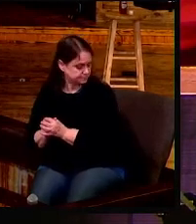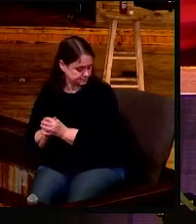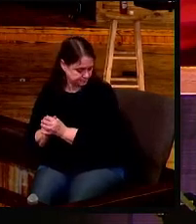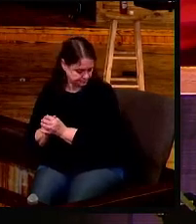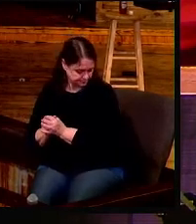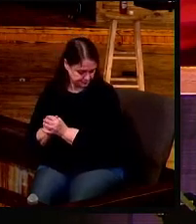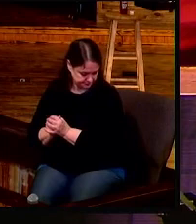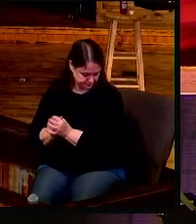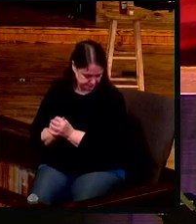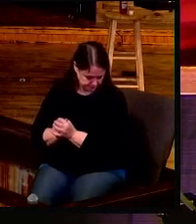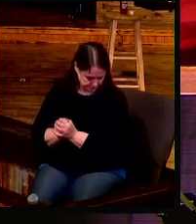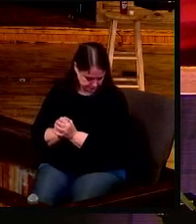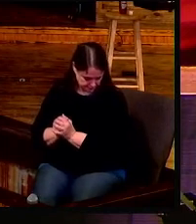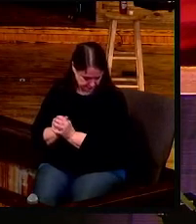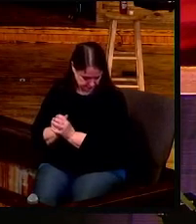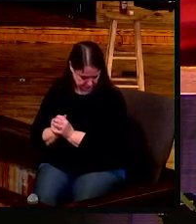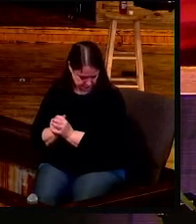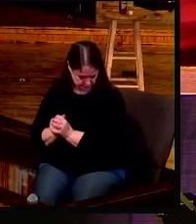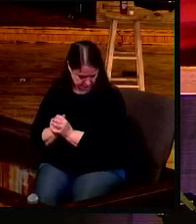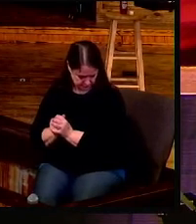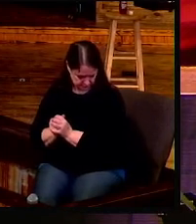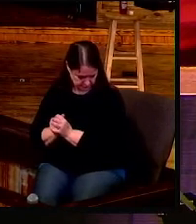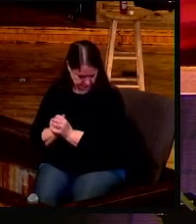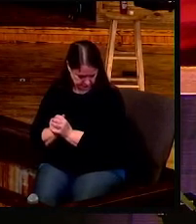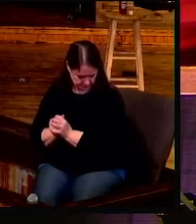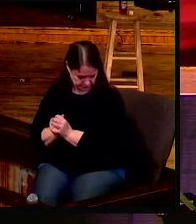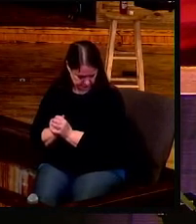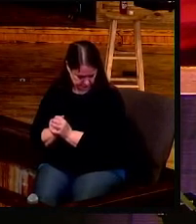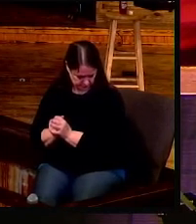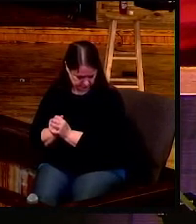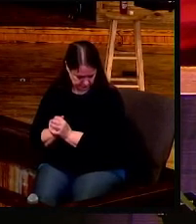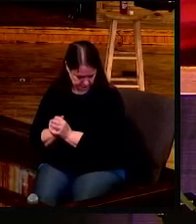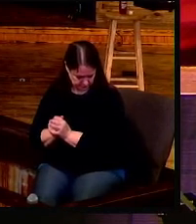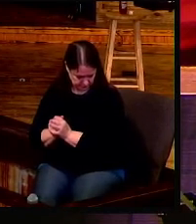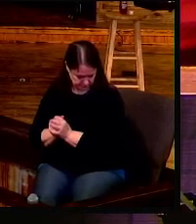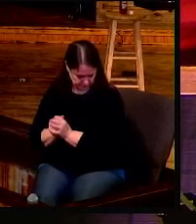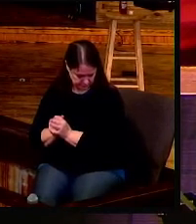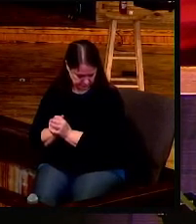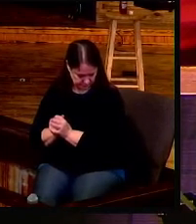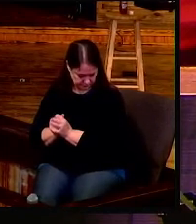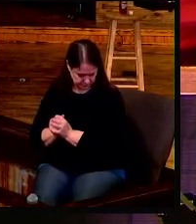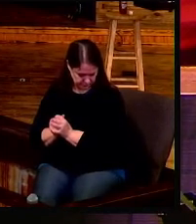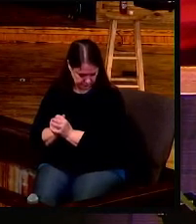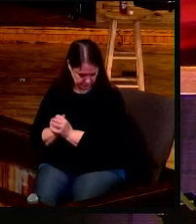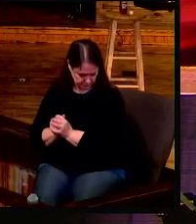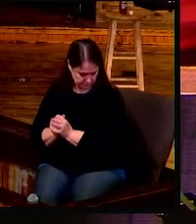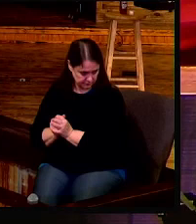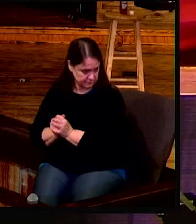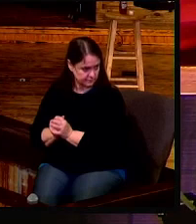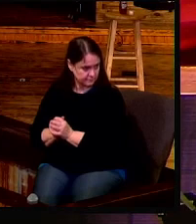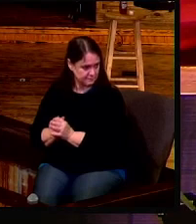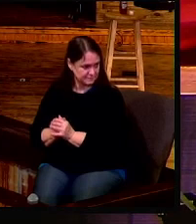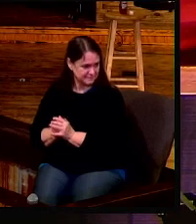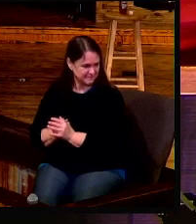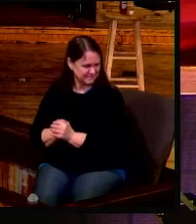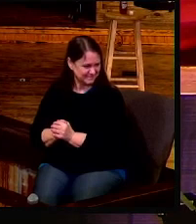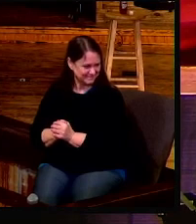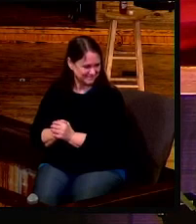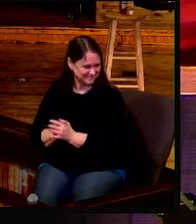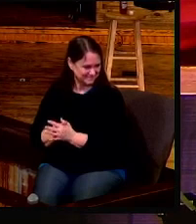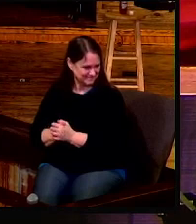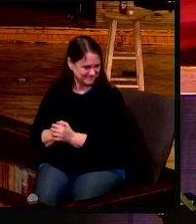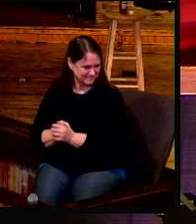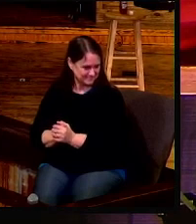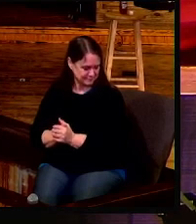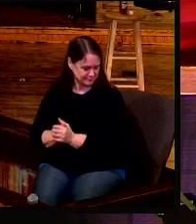together and said, 'Listen and take this to heart. It's not what you swallow that pollutes your life, but what you vomit up.' Later, his